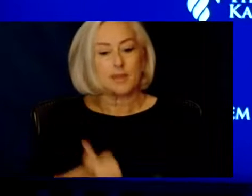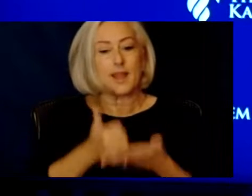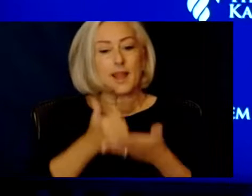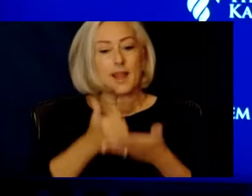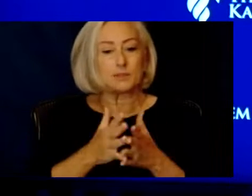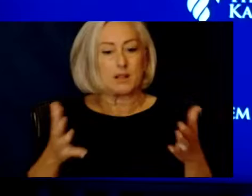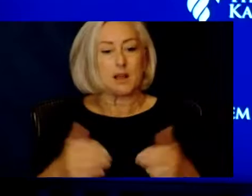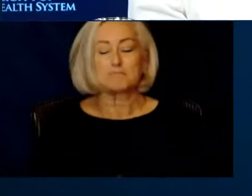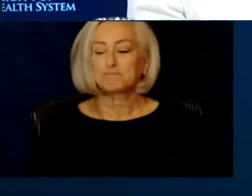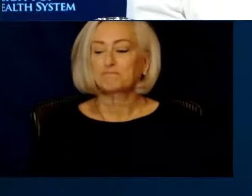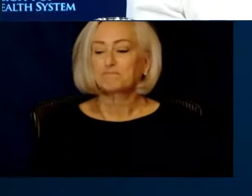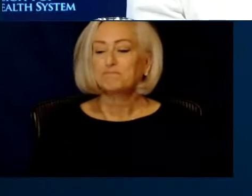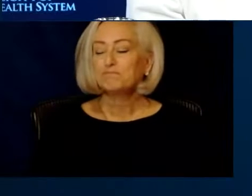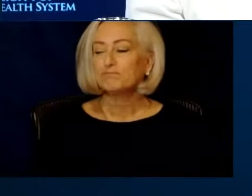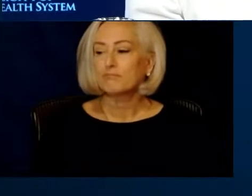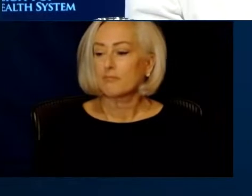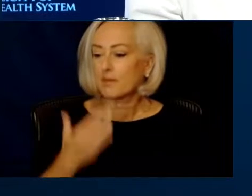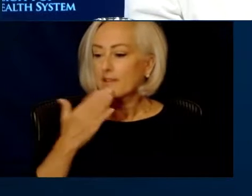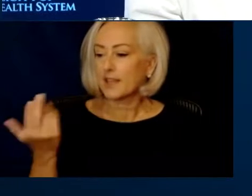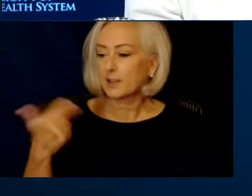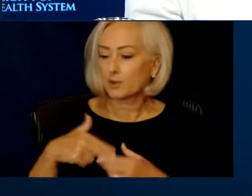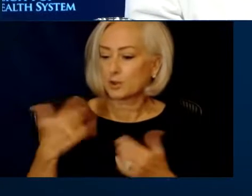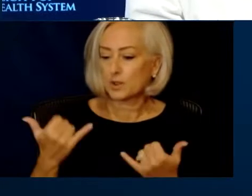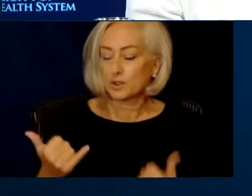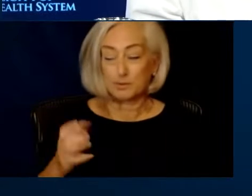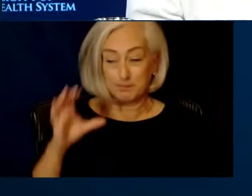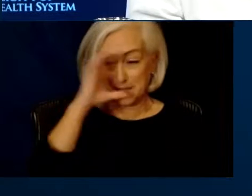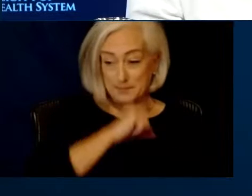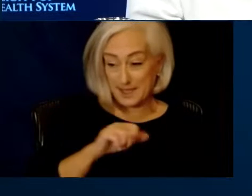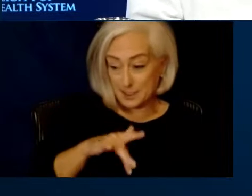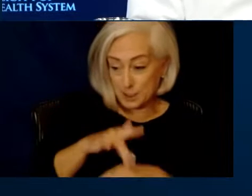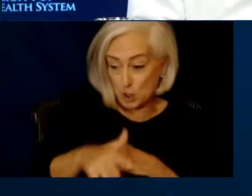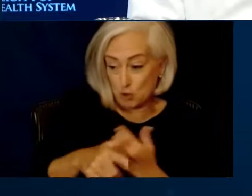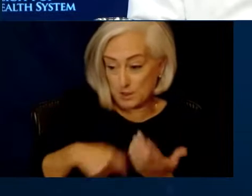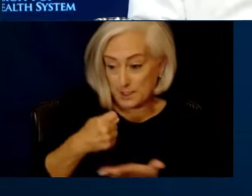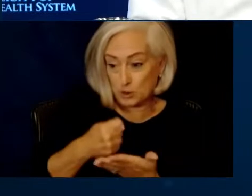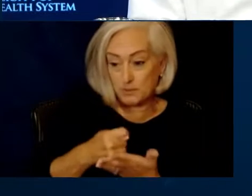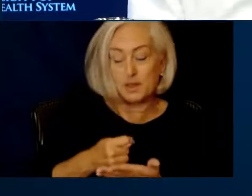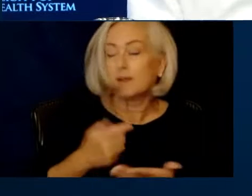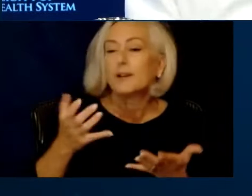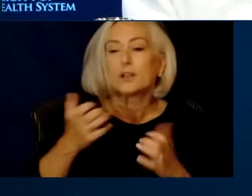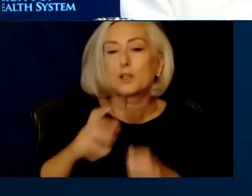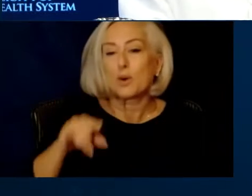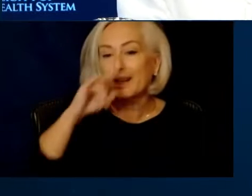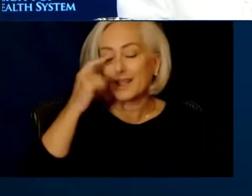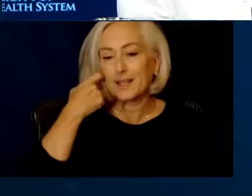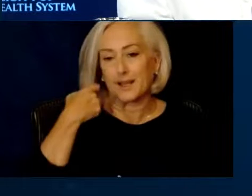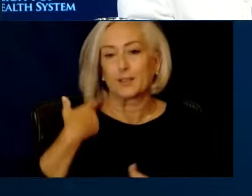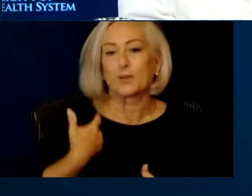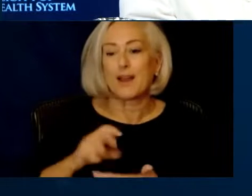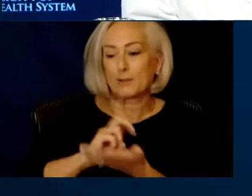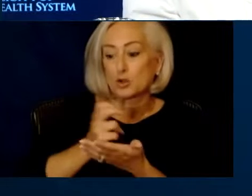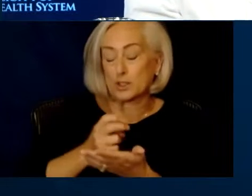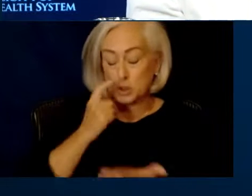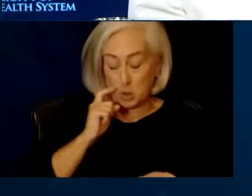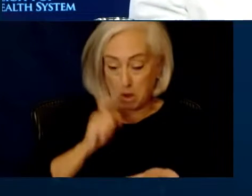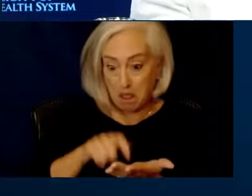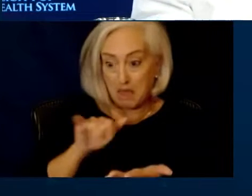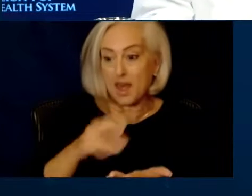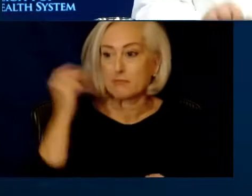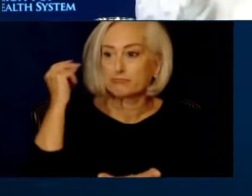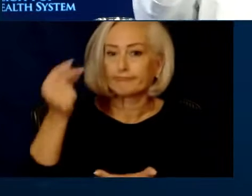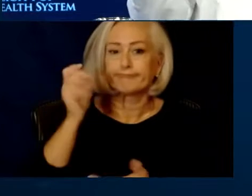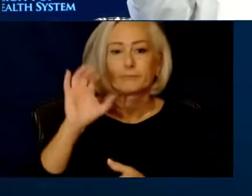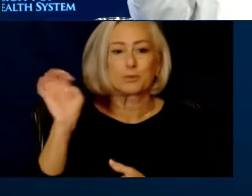for being here today. I'm going to guess, too, early treatment because you don't want your kid to keep having seizures. If you see any sign of seizure, get to the emergency room. That's exactly it. We can take care of